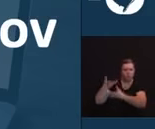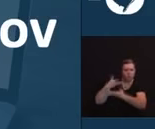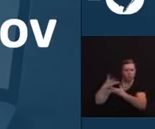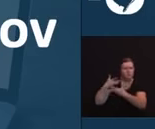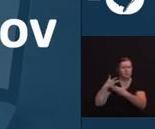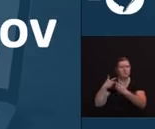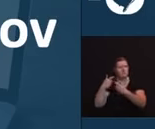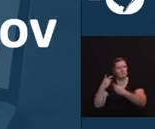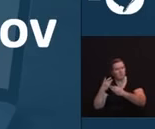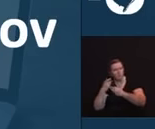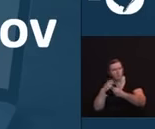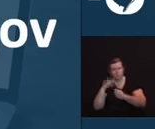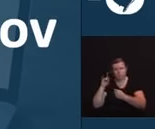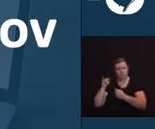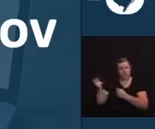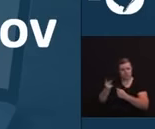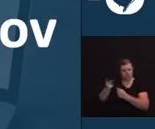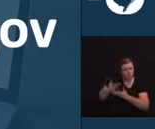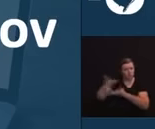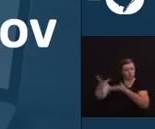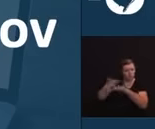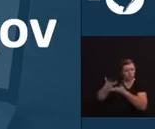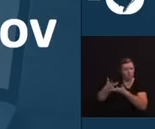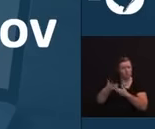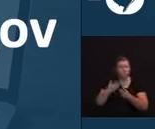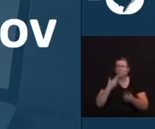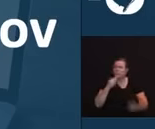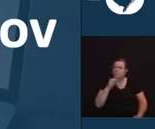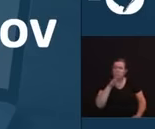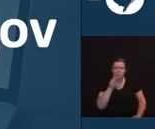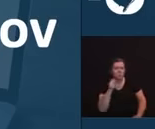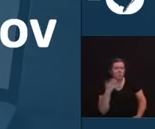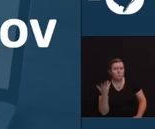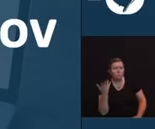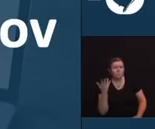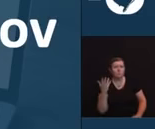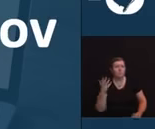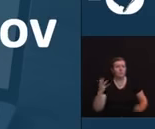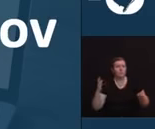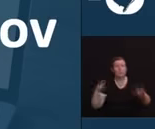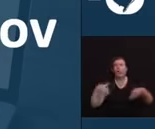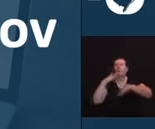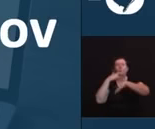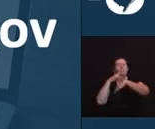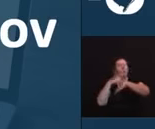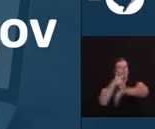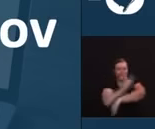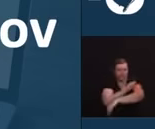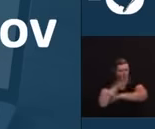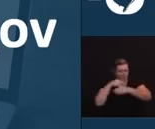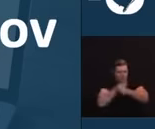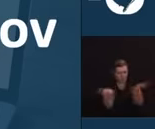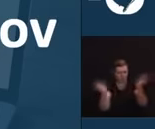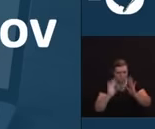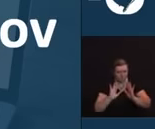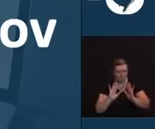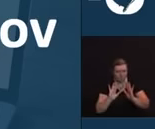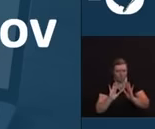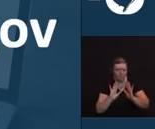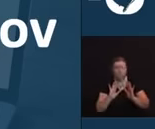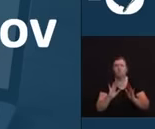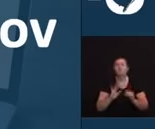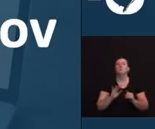but a vaccine is not yet available. And even when one is available, it will take, as I mentioned a minute ago, months for us to reach a level